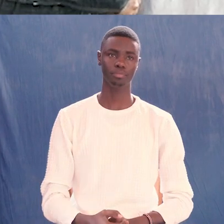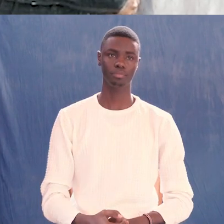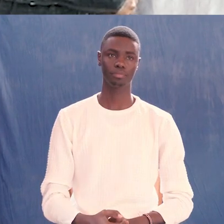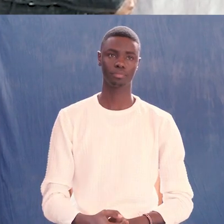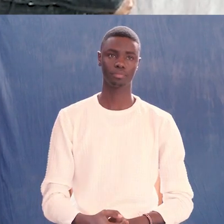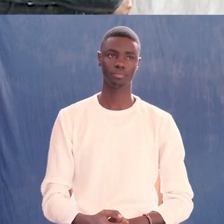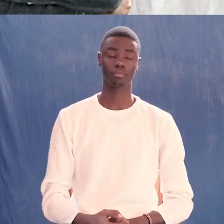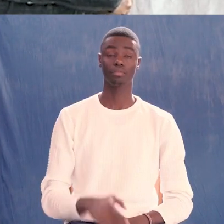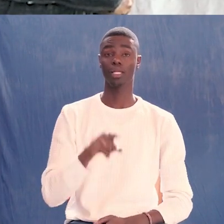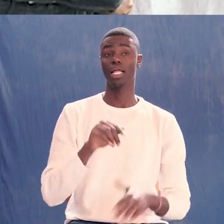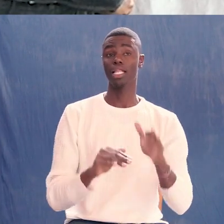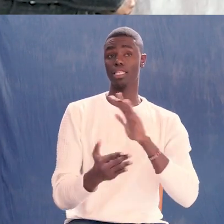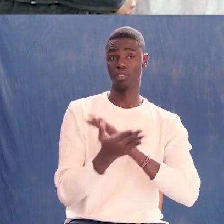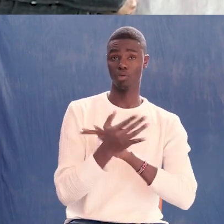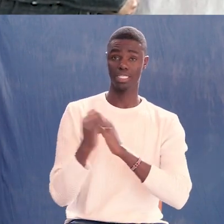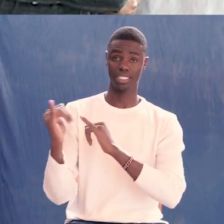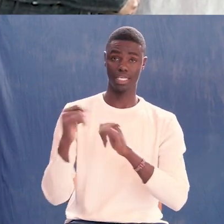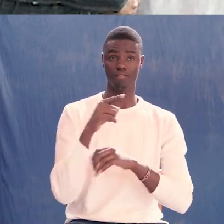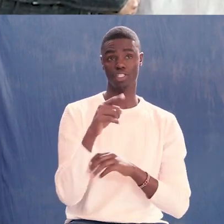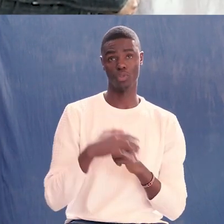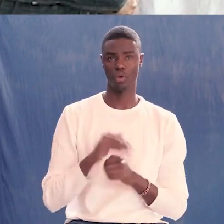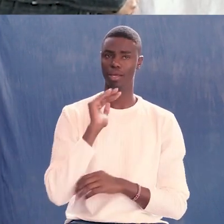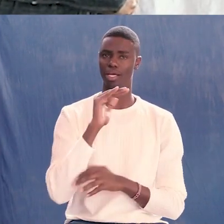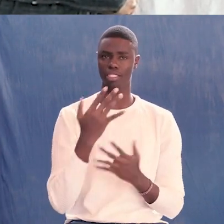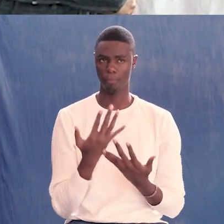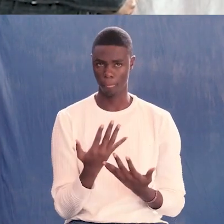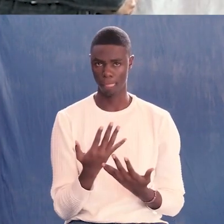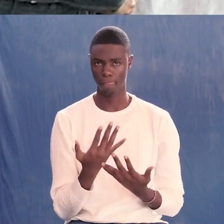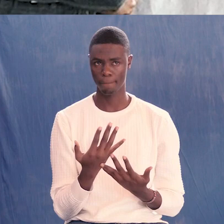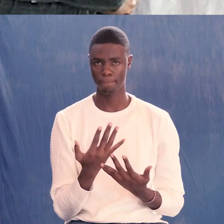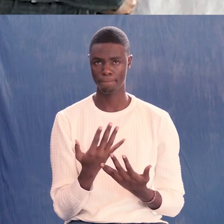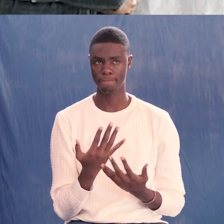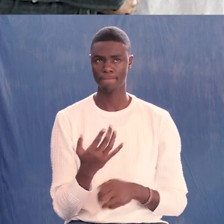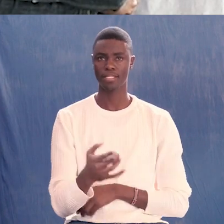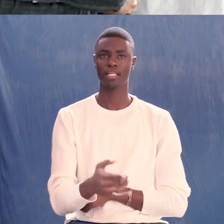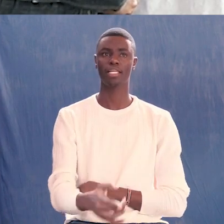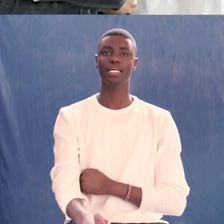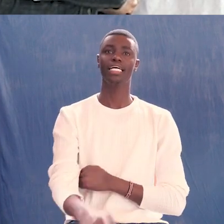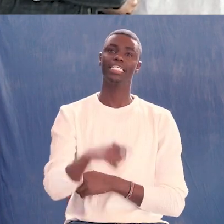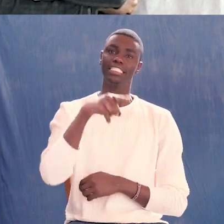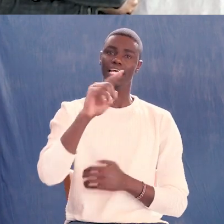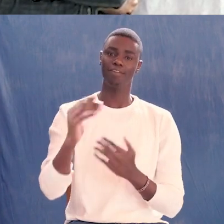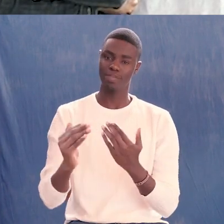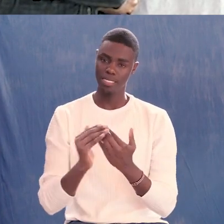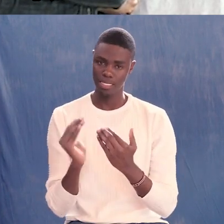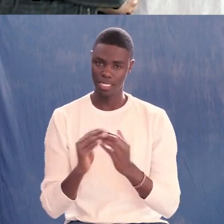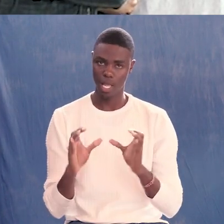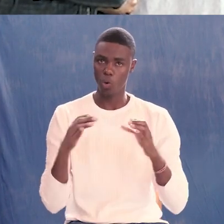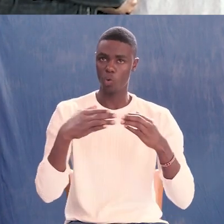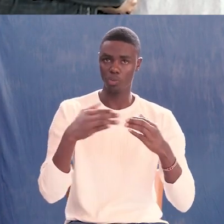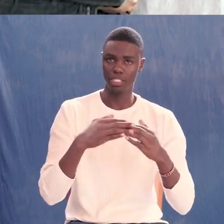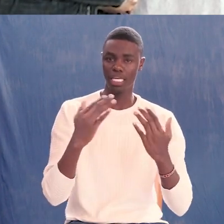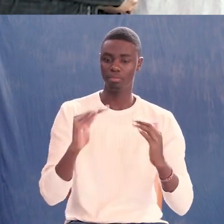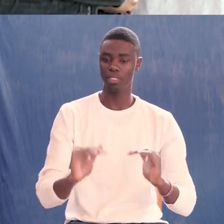And this morning he's inviting you and asking, will you raise community a few notches